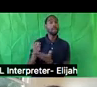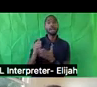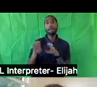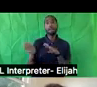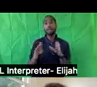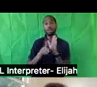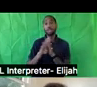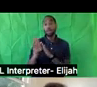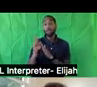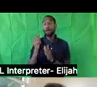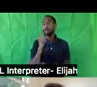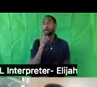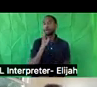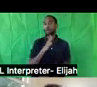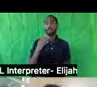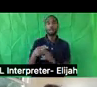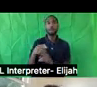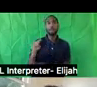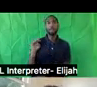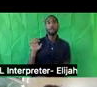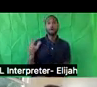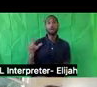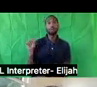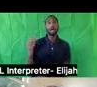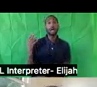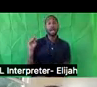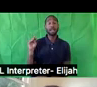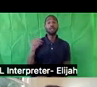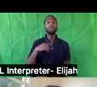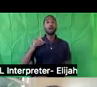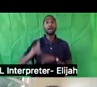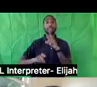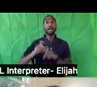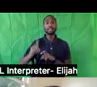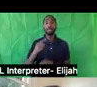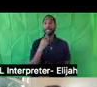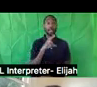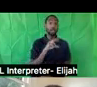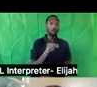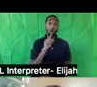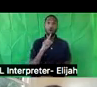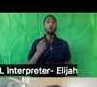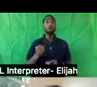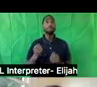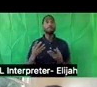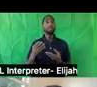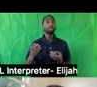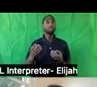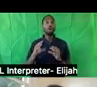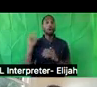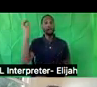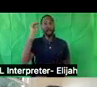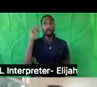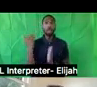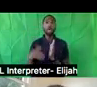Marsha Linehan. And it's when you keep asking, saying no, or expressing your opinion over and over and over,